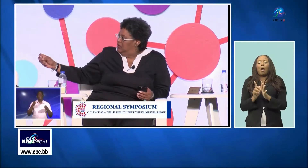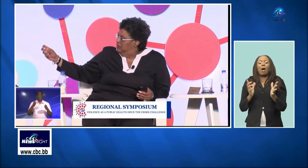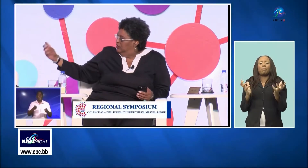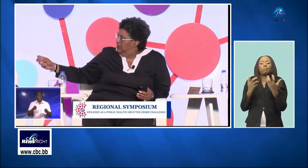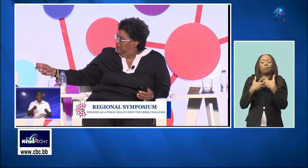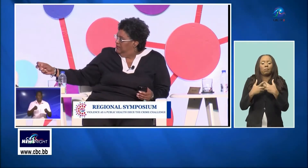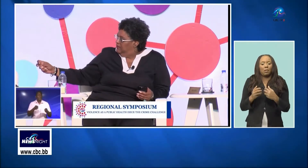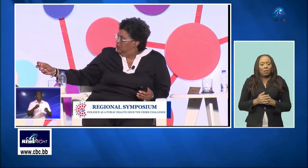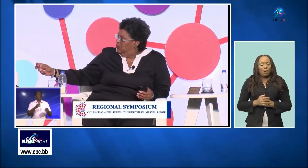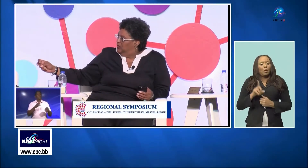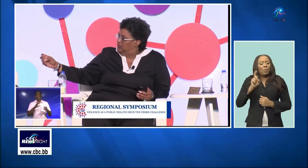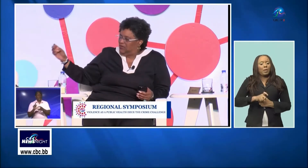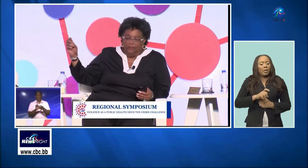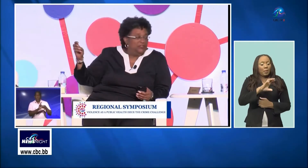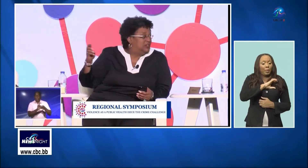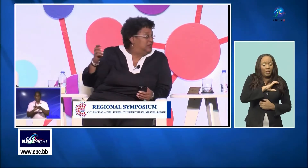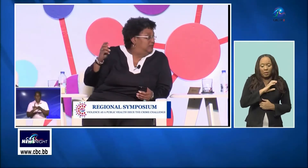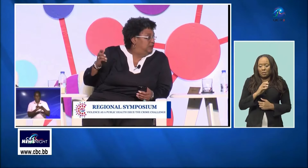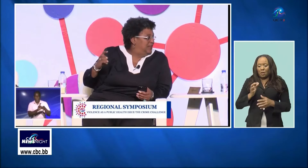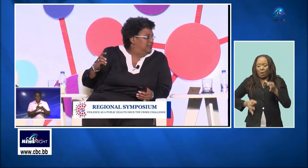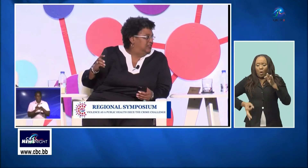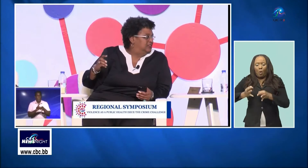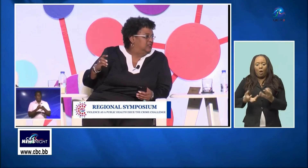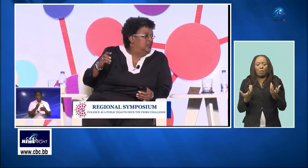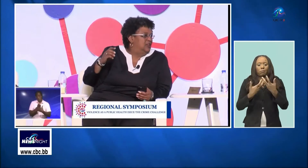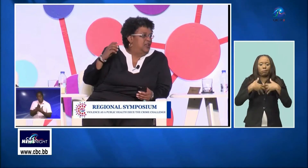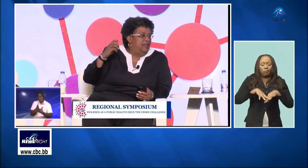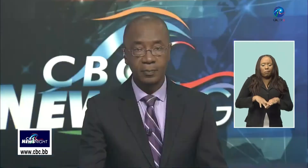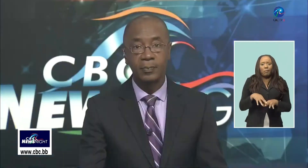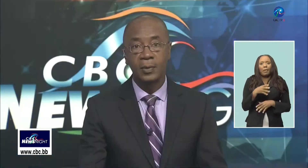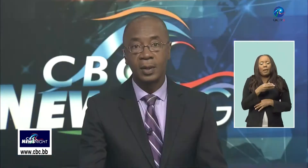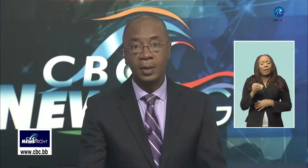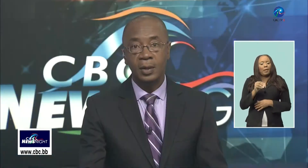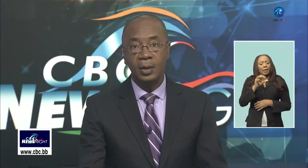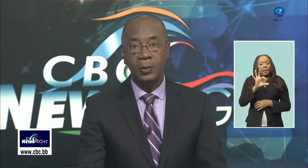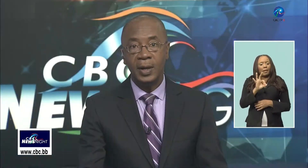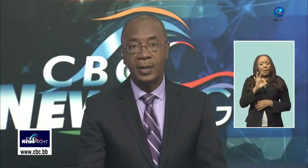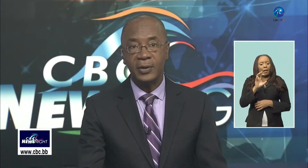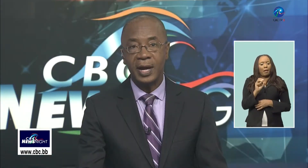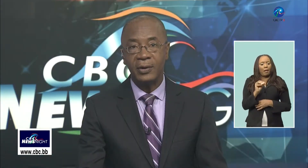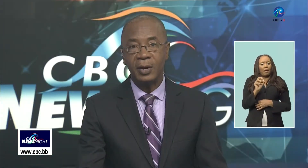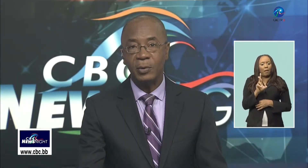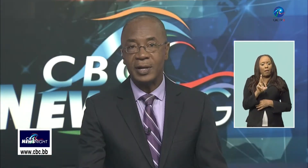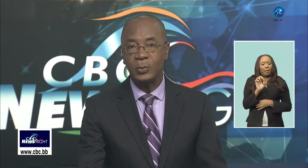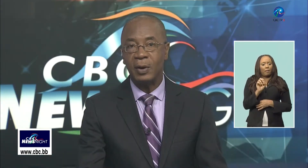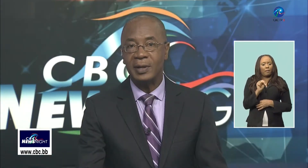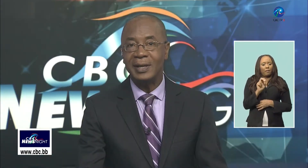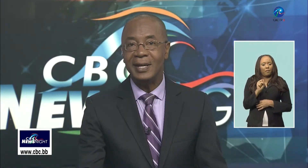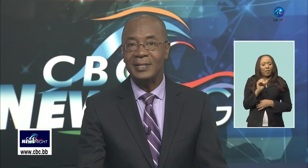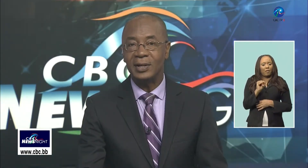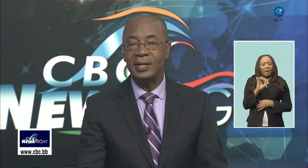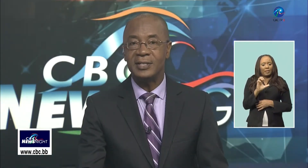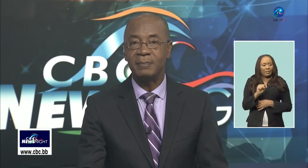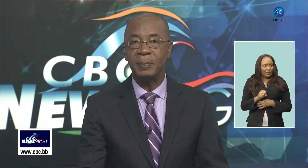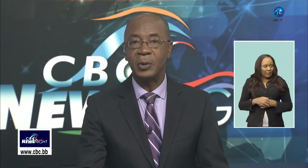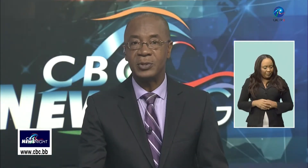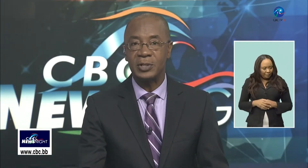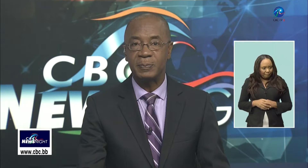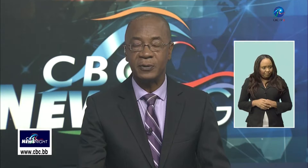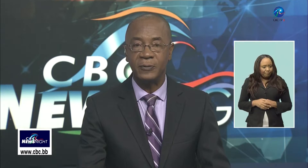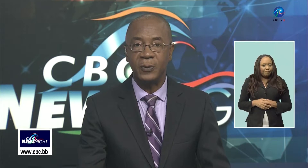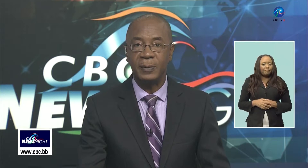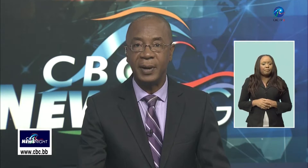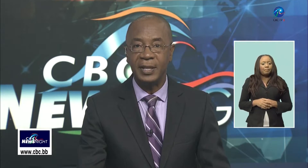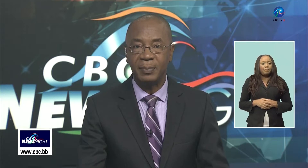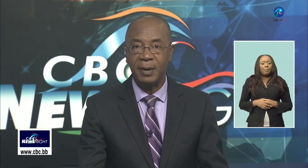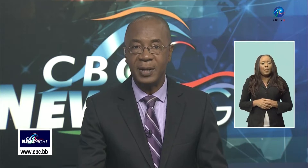police to the level of the courts, but in particular forensics. While the Caricom arrest warrant leads the list of proposals